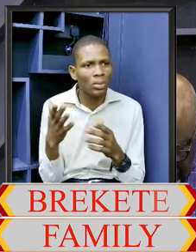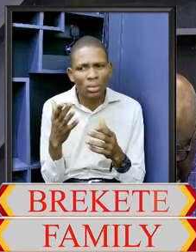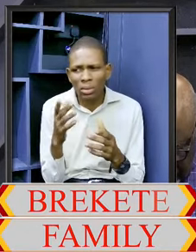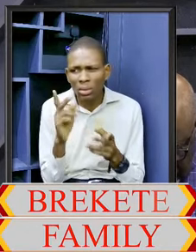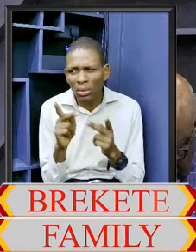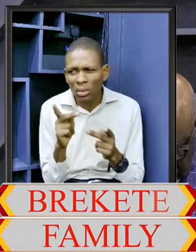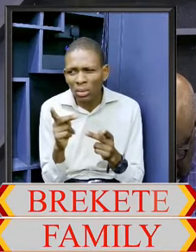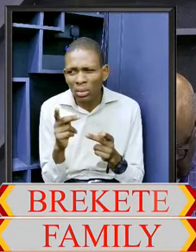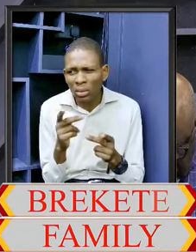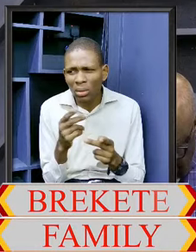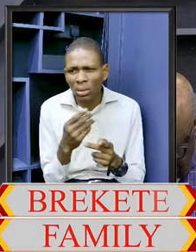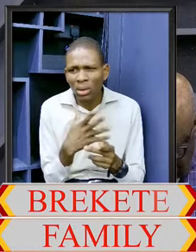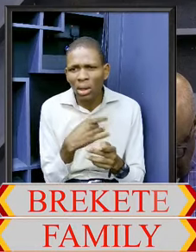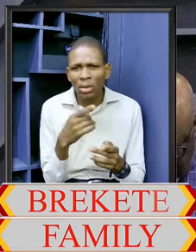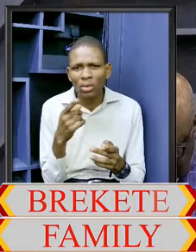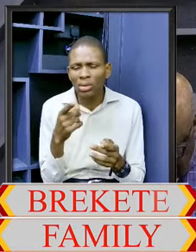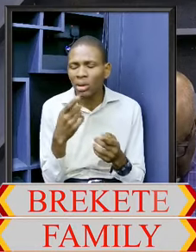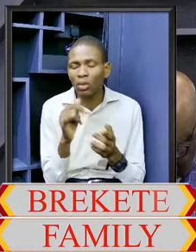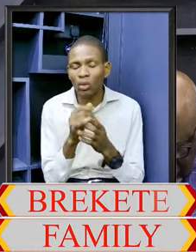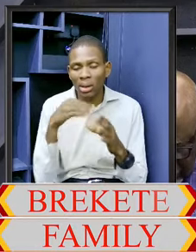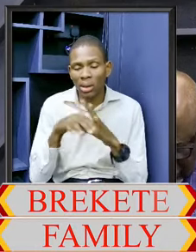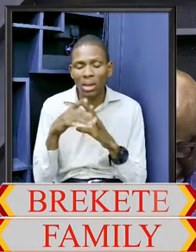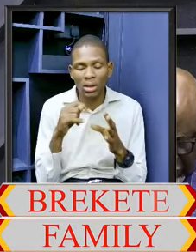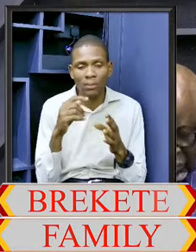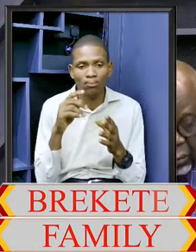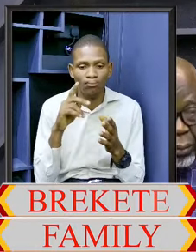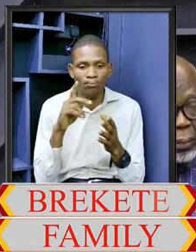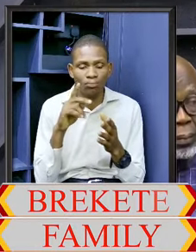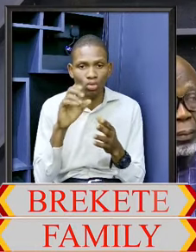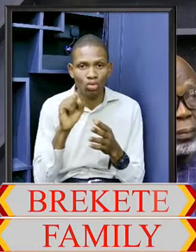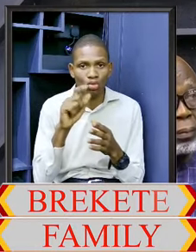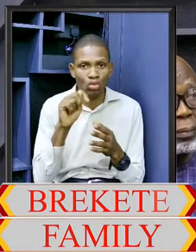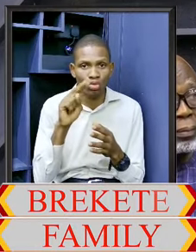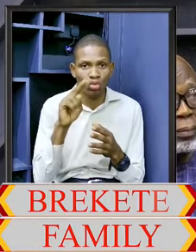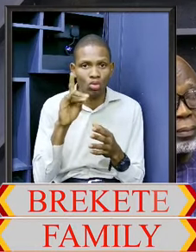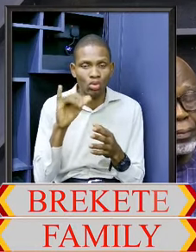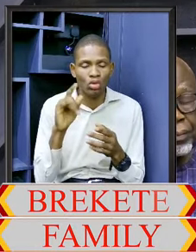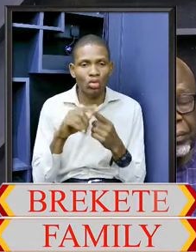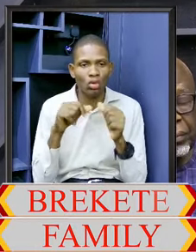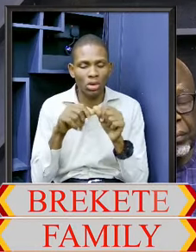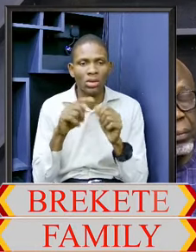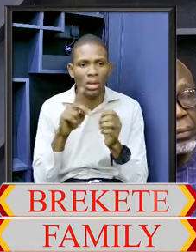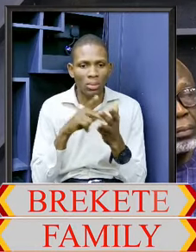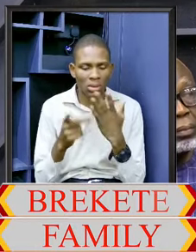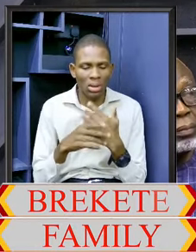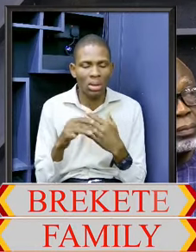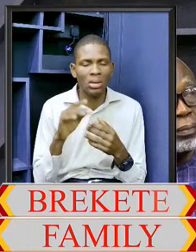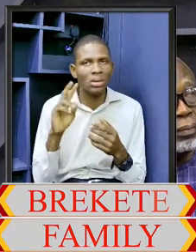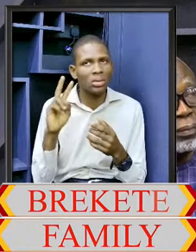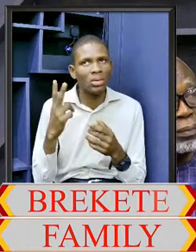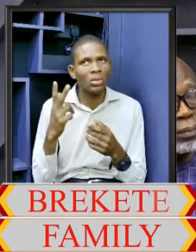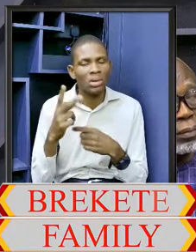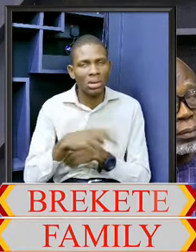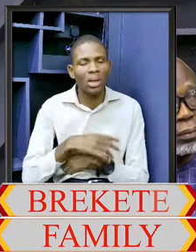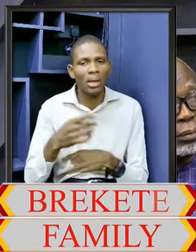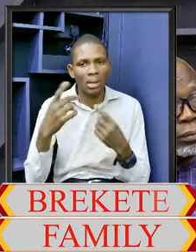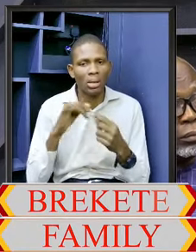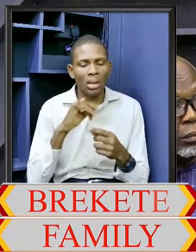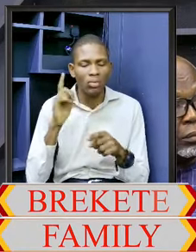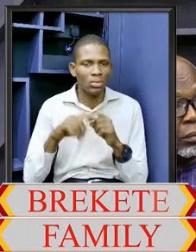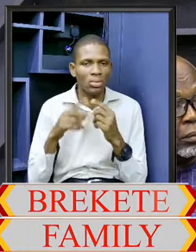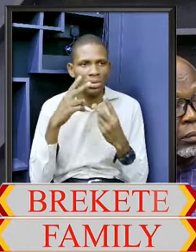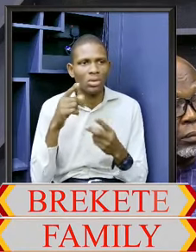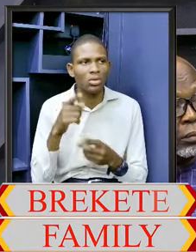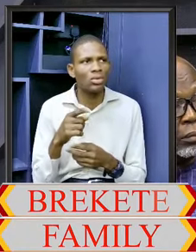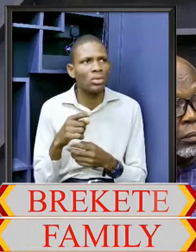go inside to continue the program. The third day I came, I was unable to meet you. I met one of the officers at the gate there